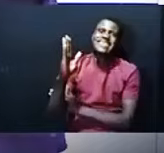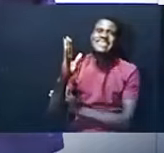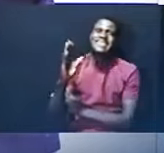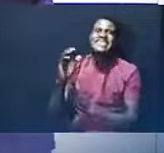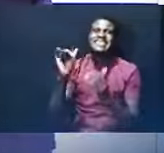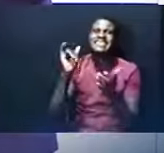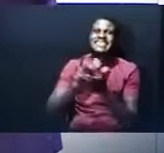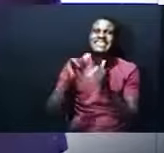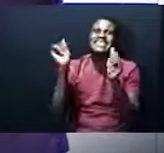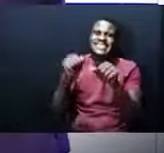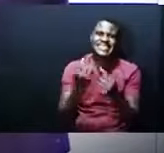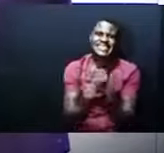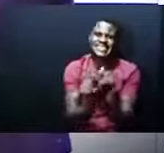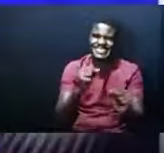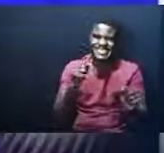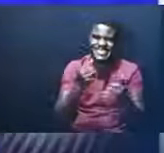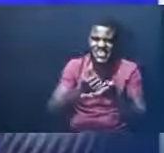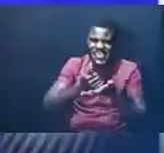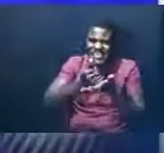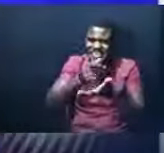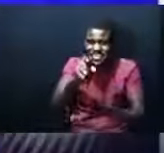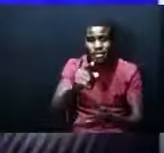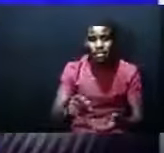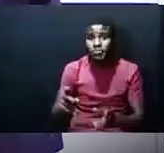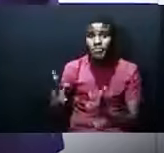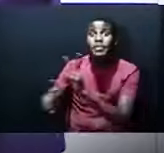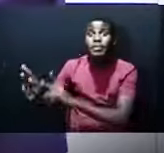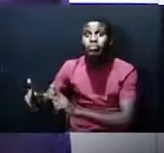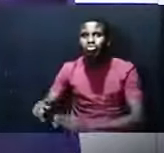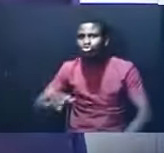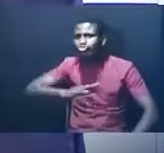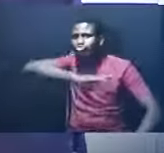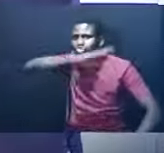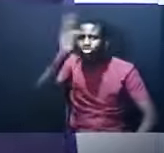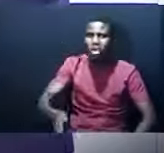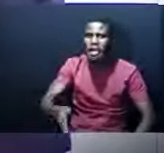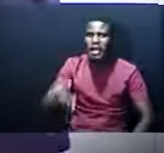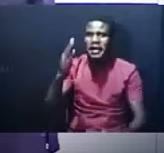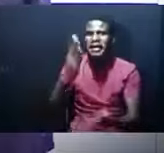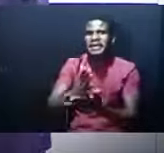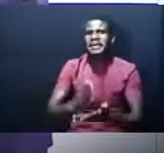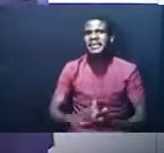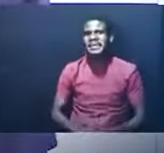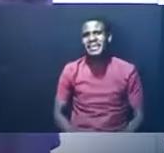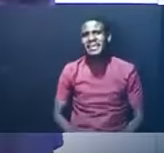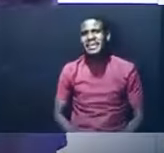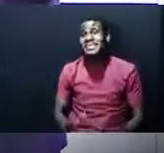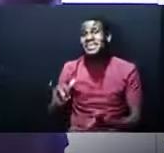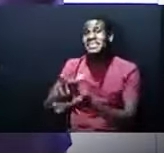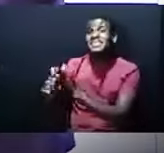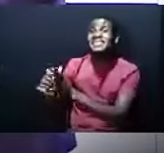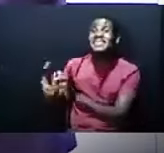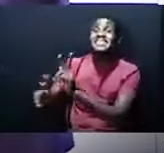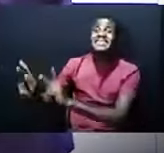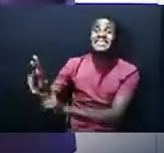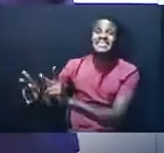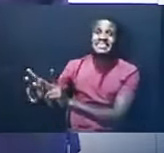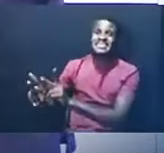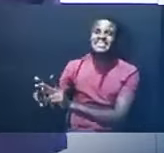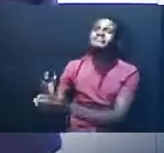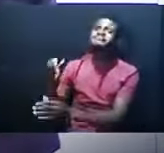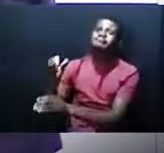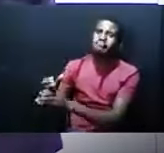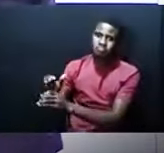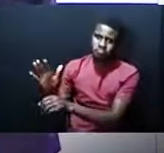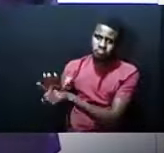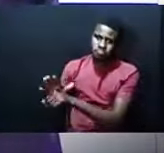that can help you. They will never stop. So even people like that, you be